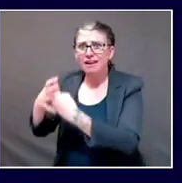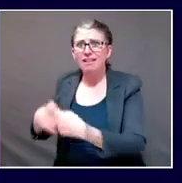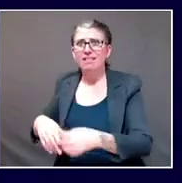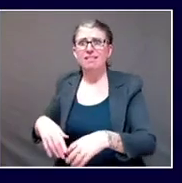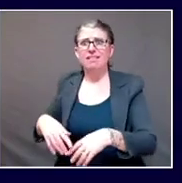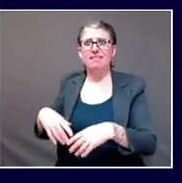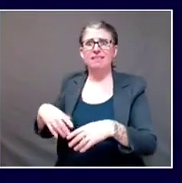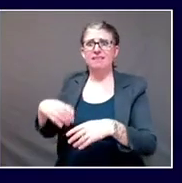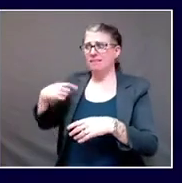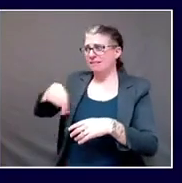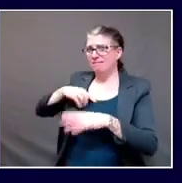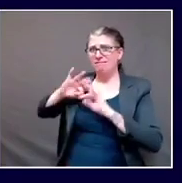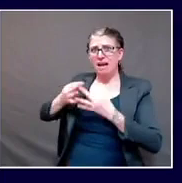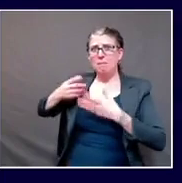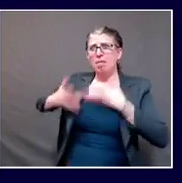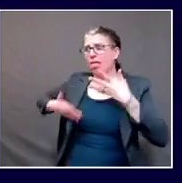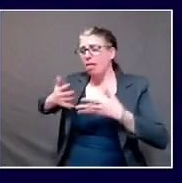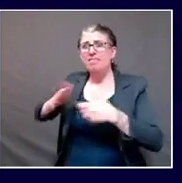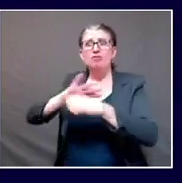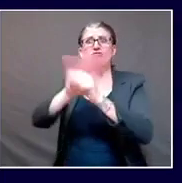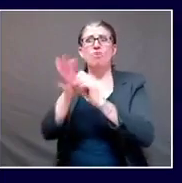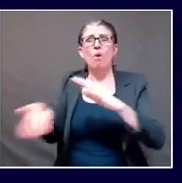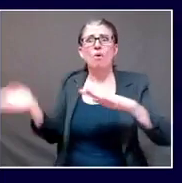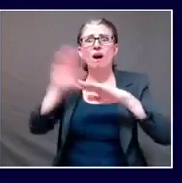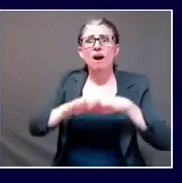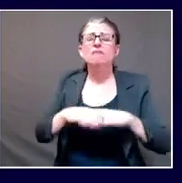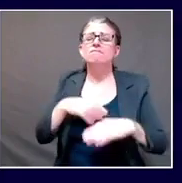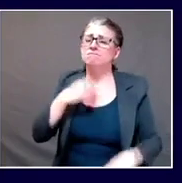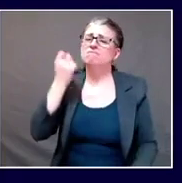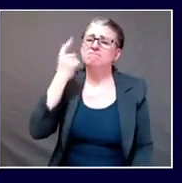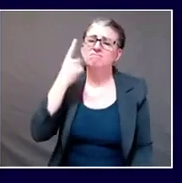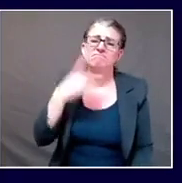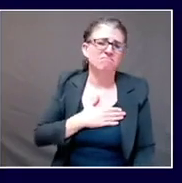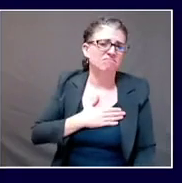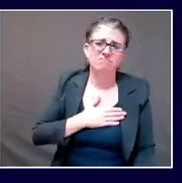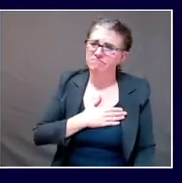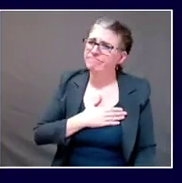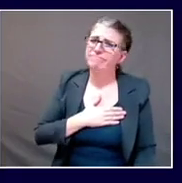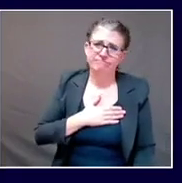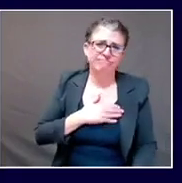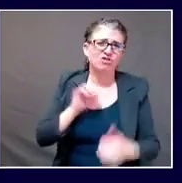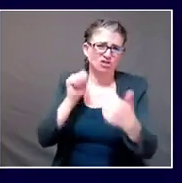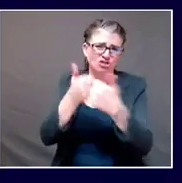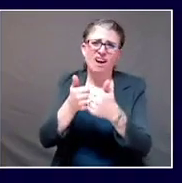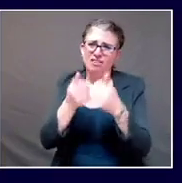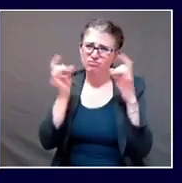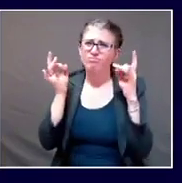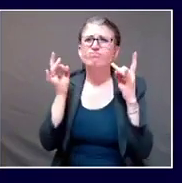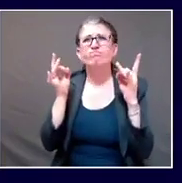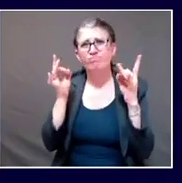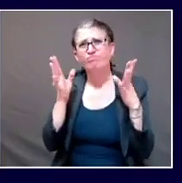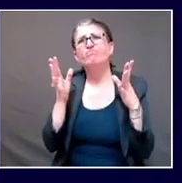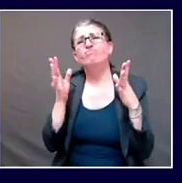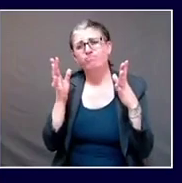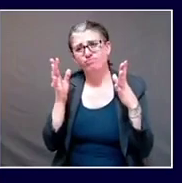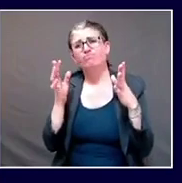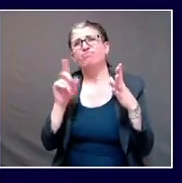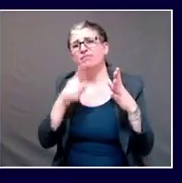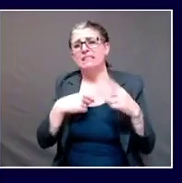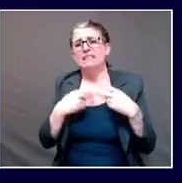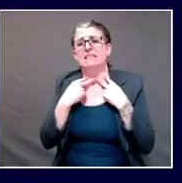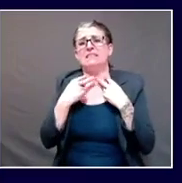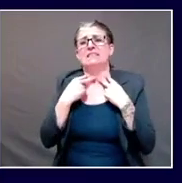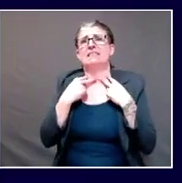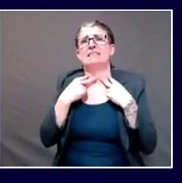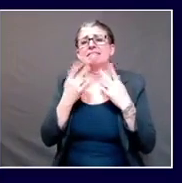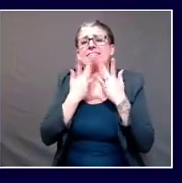we appreciate that. All of these things are under discussion right now, but we're also simultaneously really focused on making sure we get the vaccine to